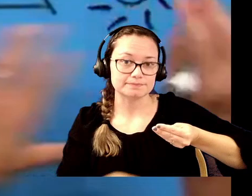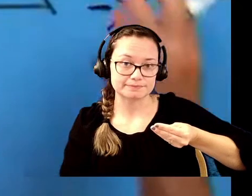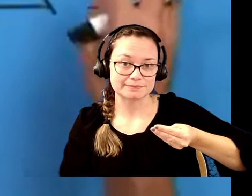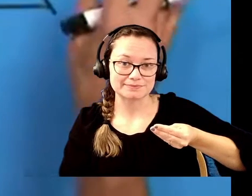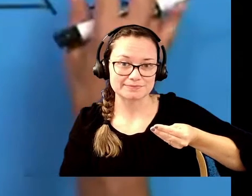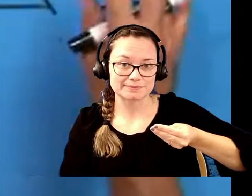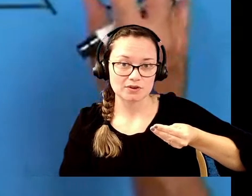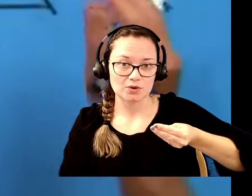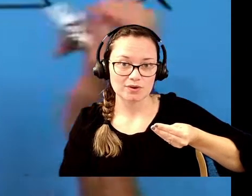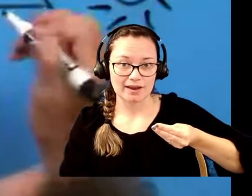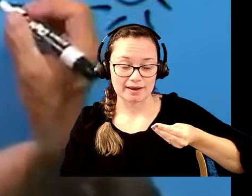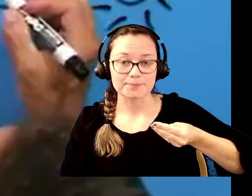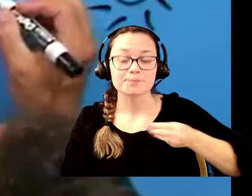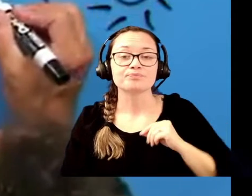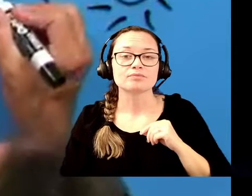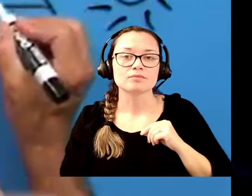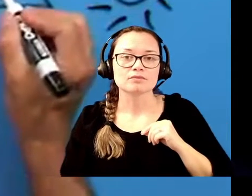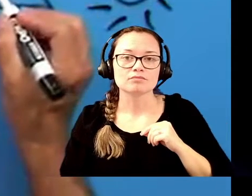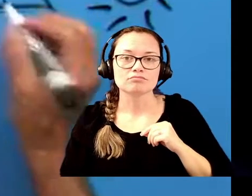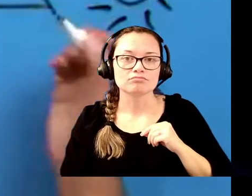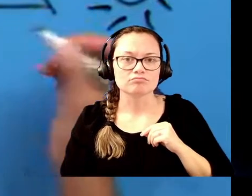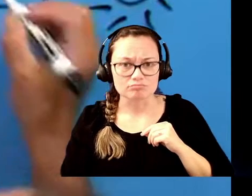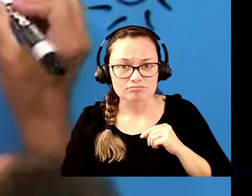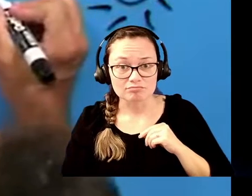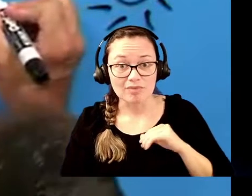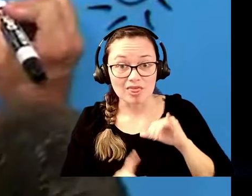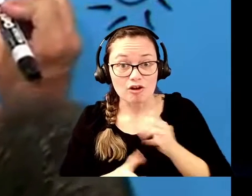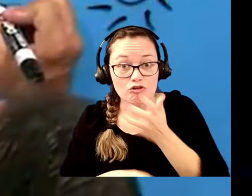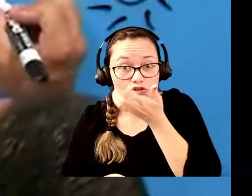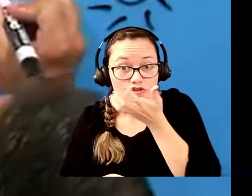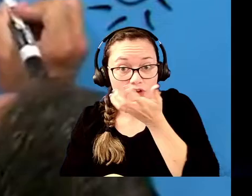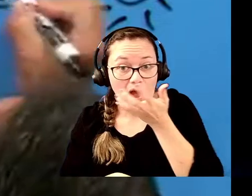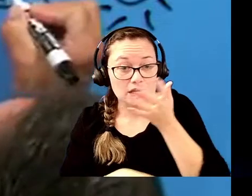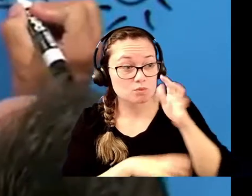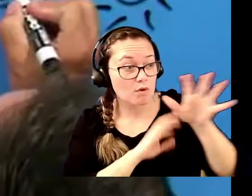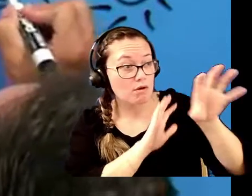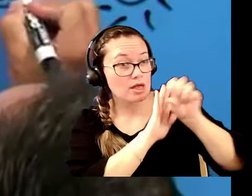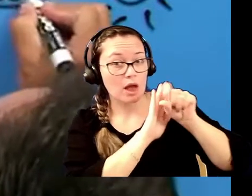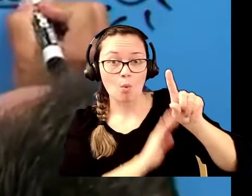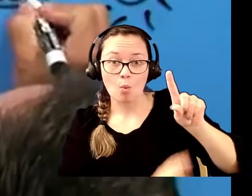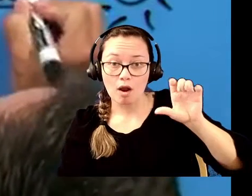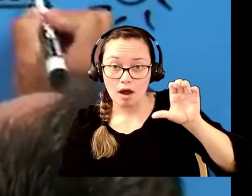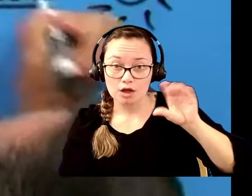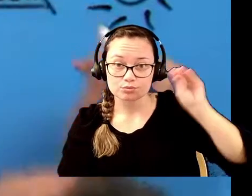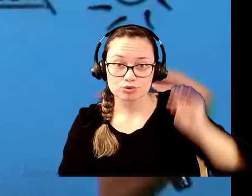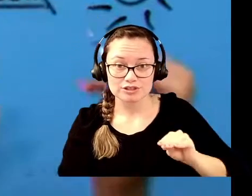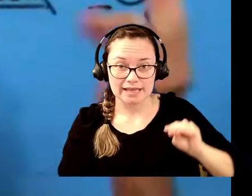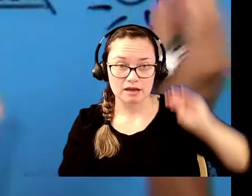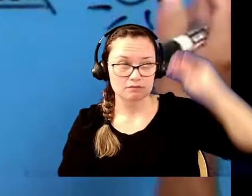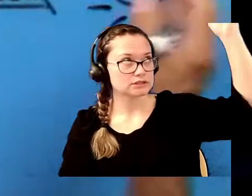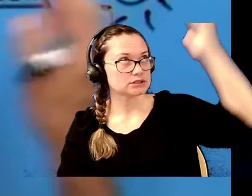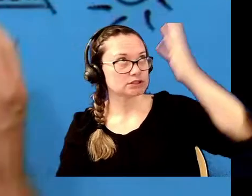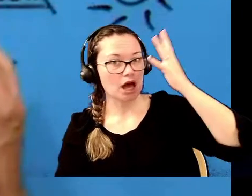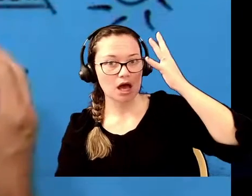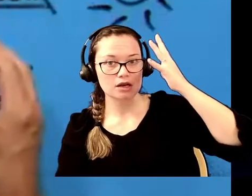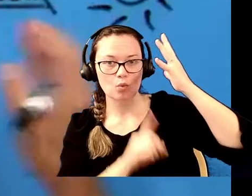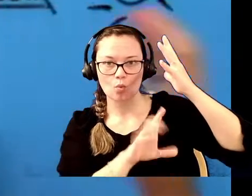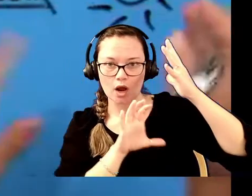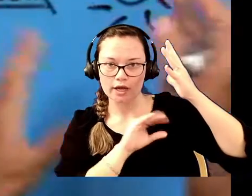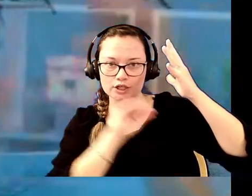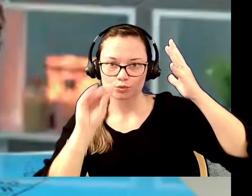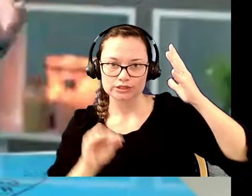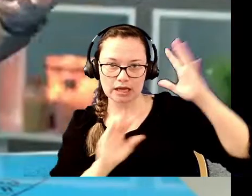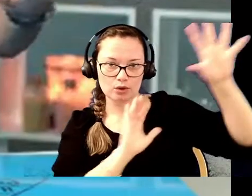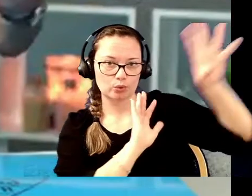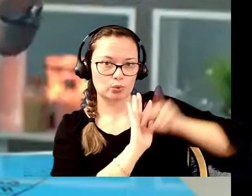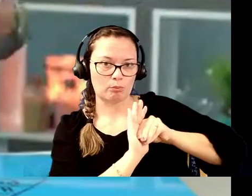So that's the sun. And these individuals here, they're gonna receive 100% of the energy from the sun, right? Because they're